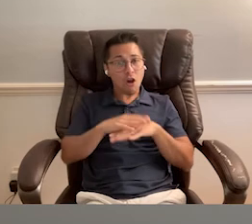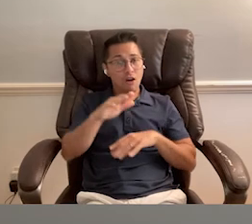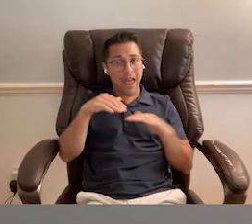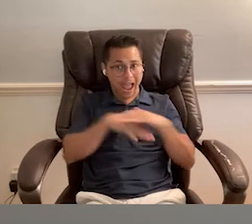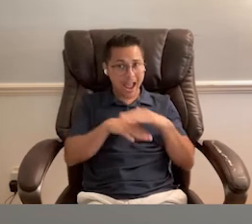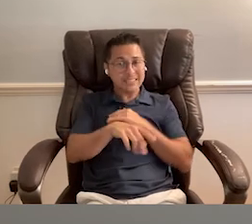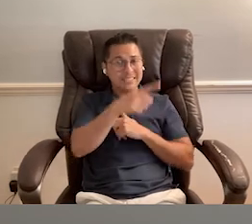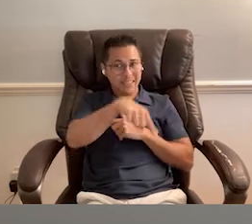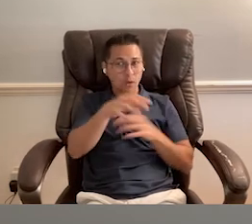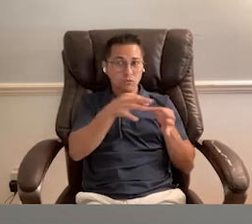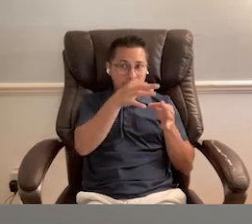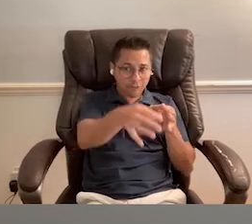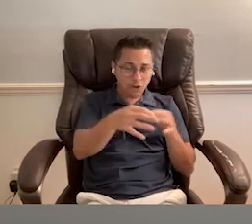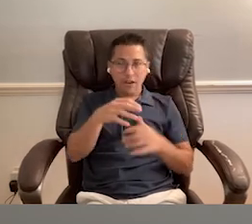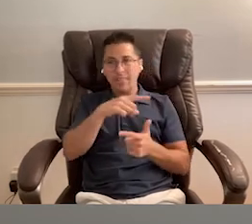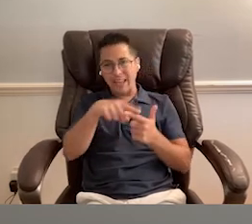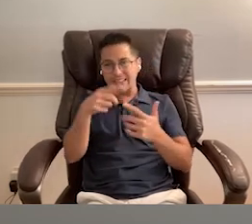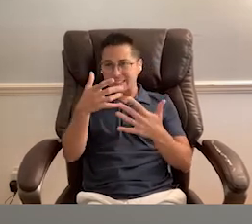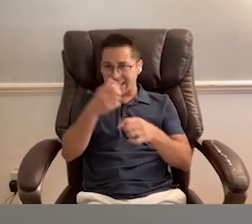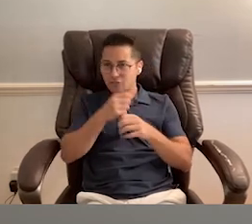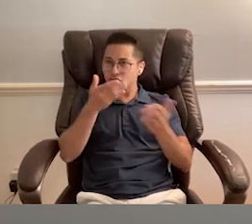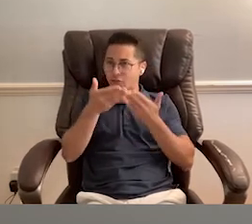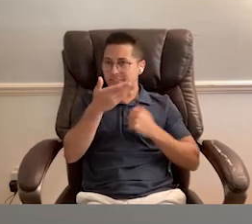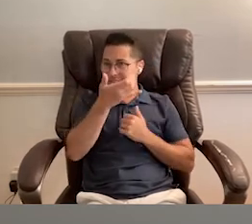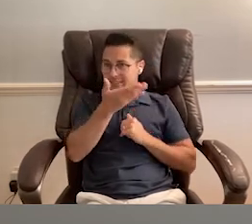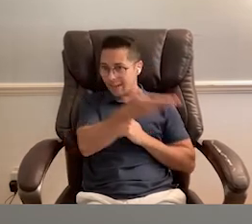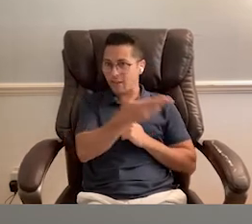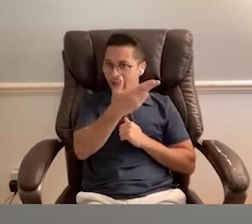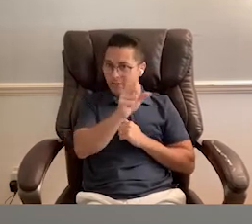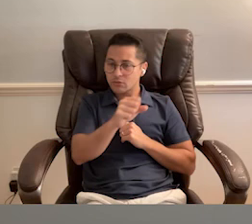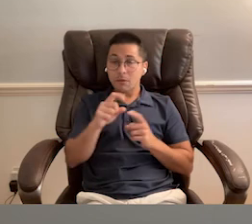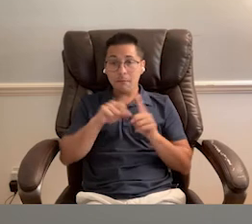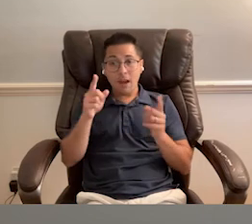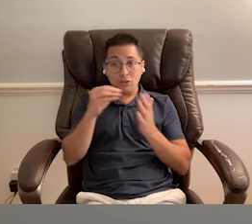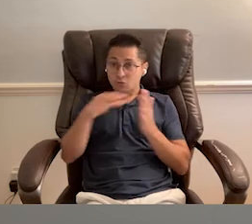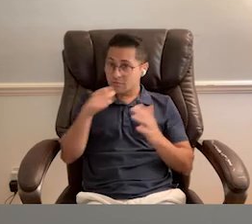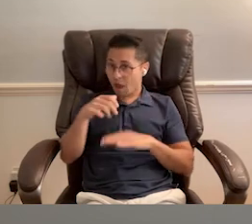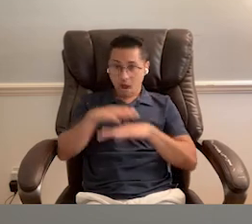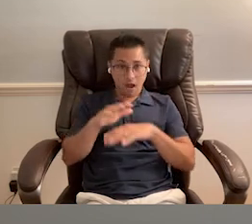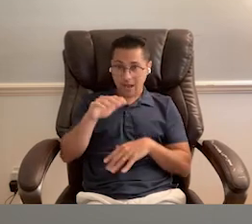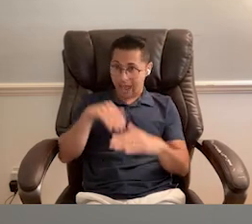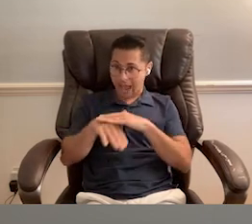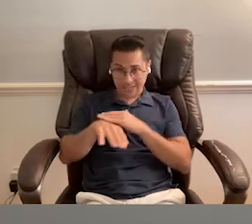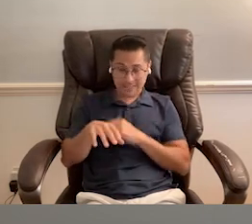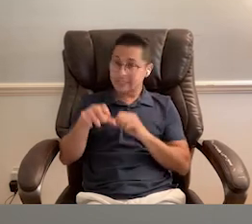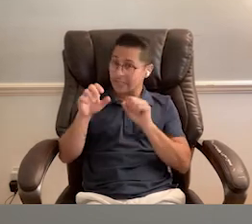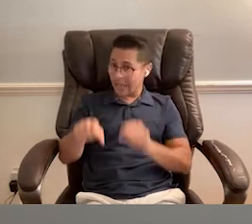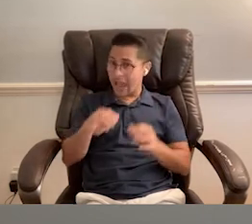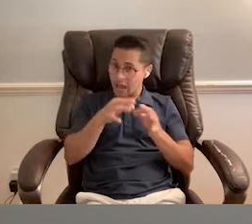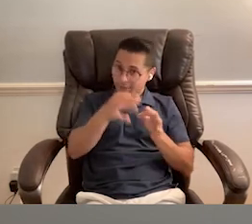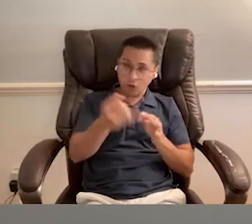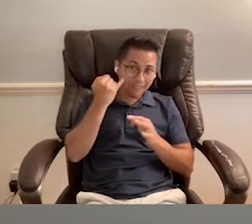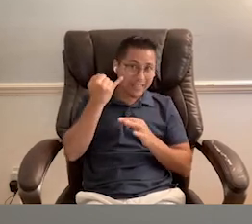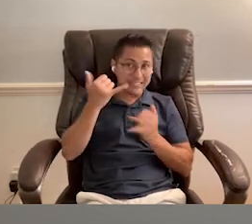would defer. Generally they defer and get services still at the high school, but students that aren't on access, like your son, could defer if they